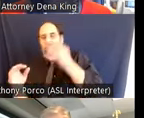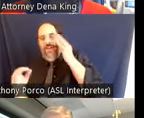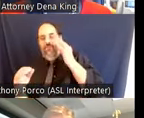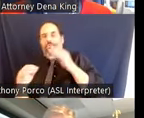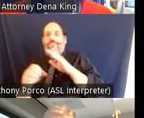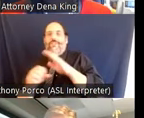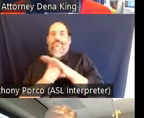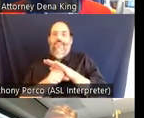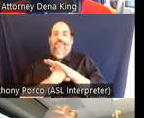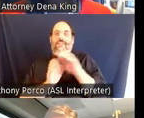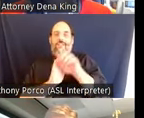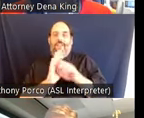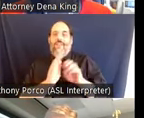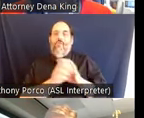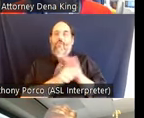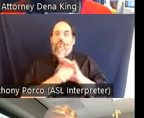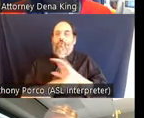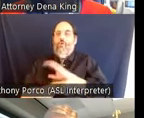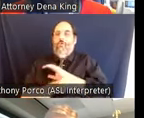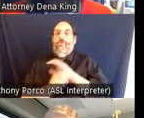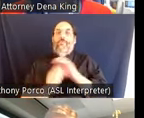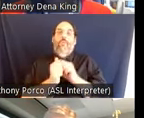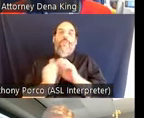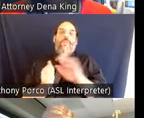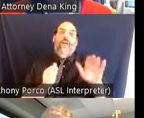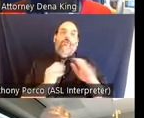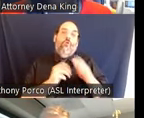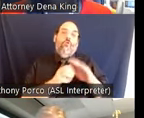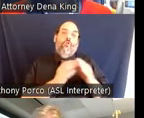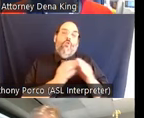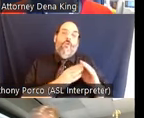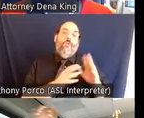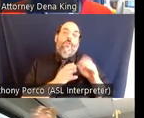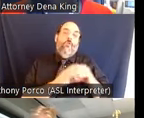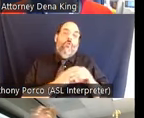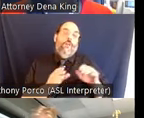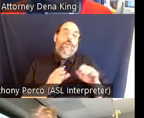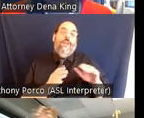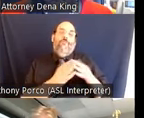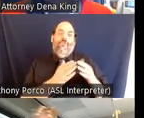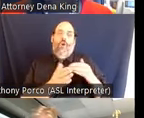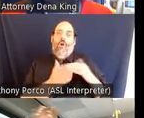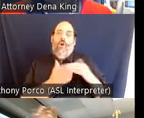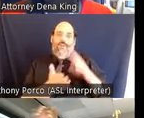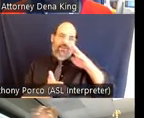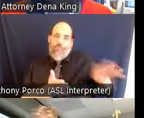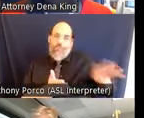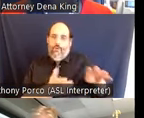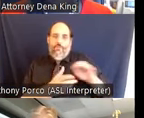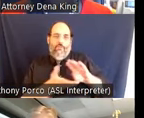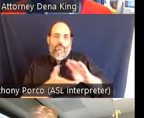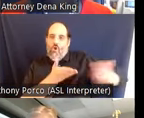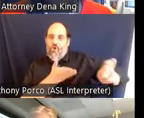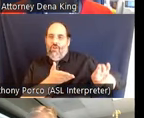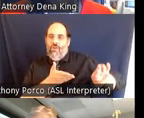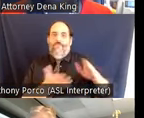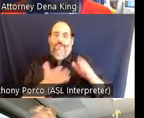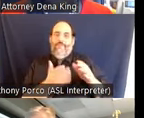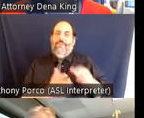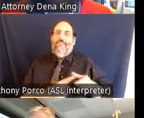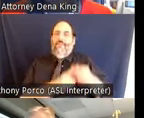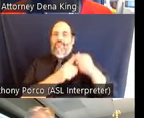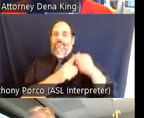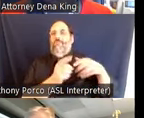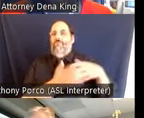law enforcement with local communities, including those that have been historically marginalized and may be especially